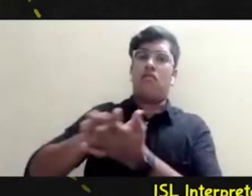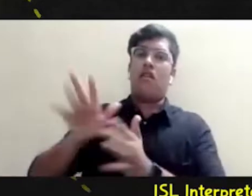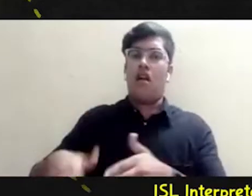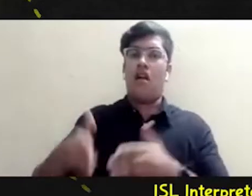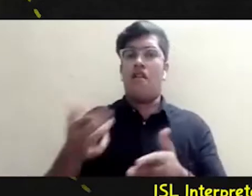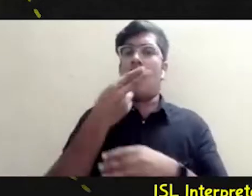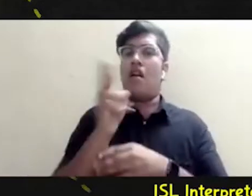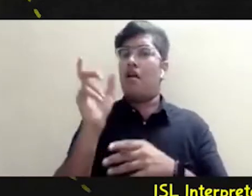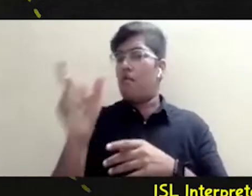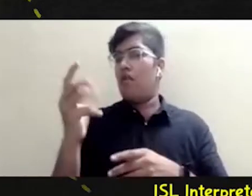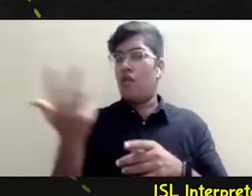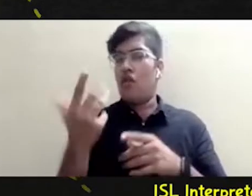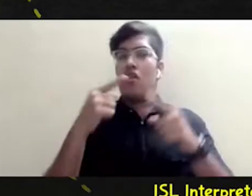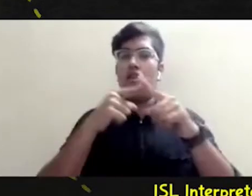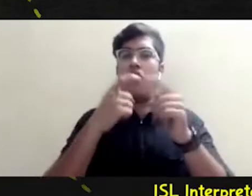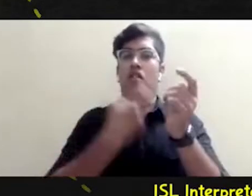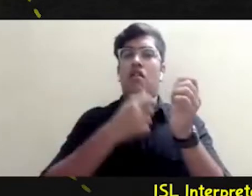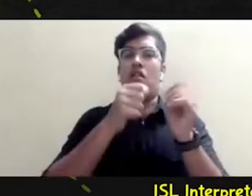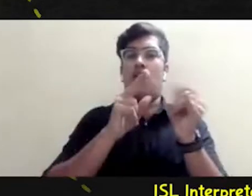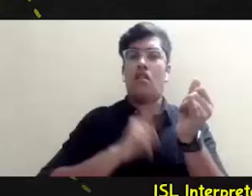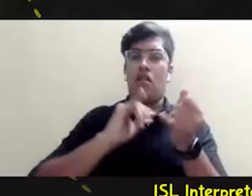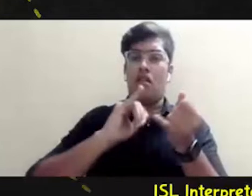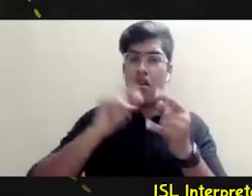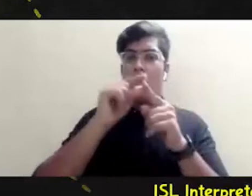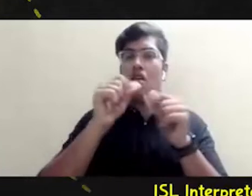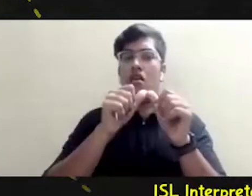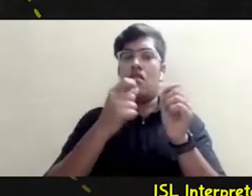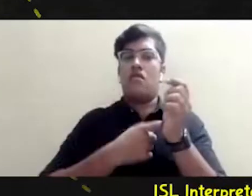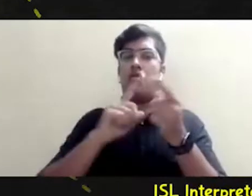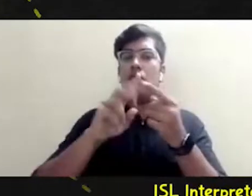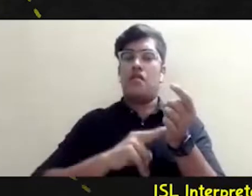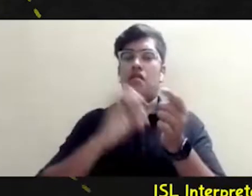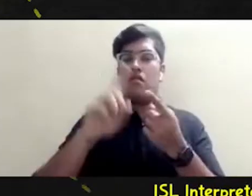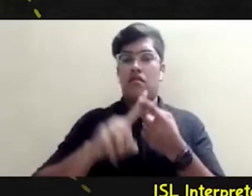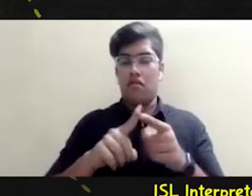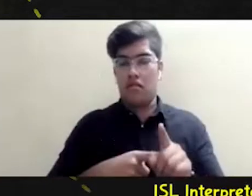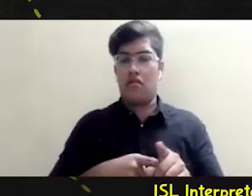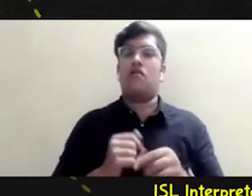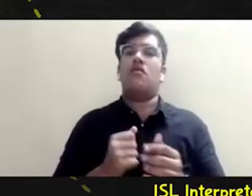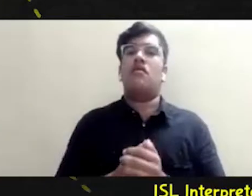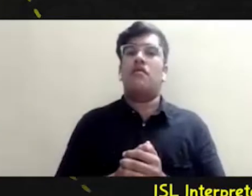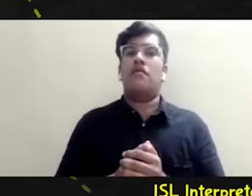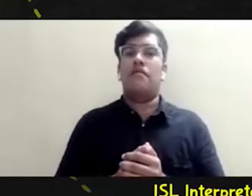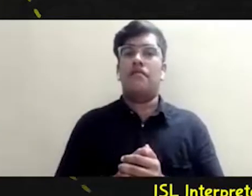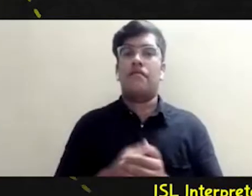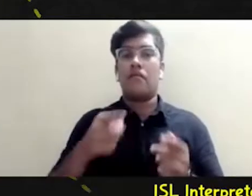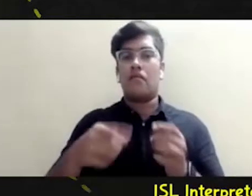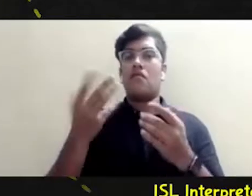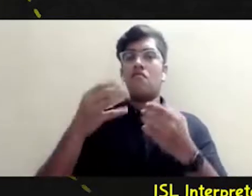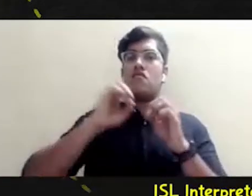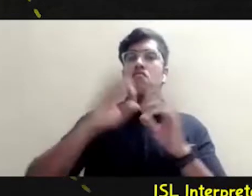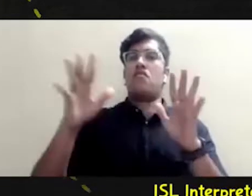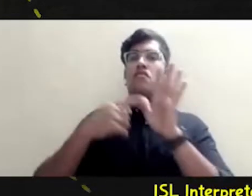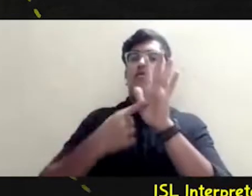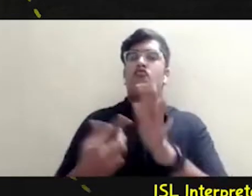of transparency without your consent. However, it seems that we actually give our consent to the government and all